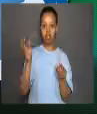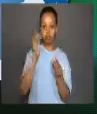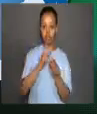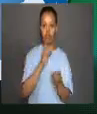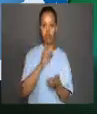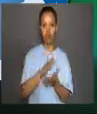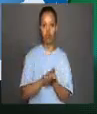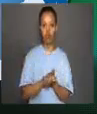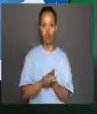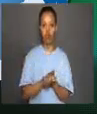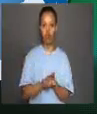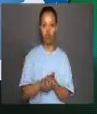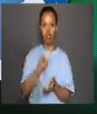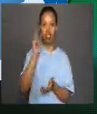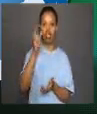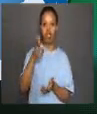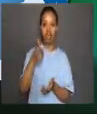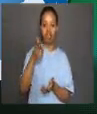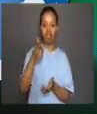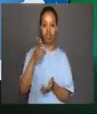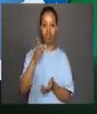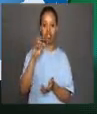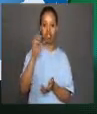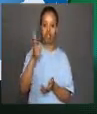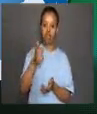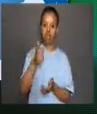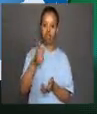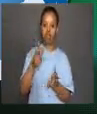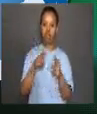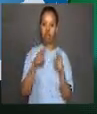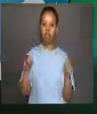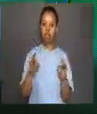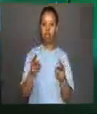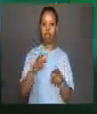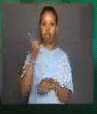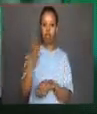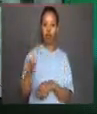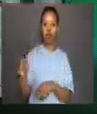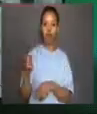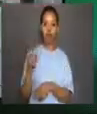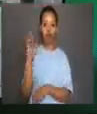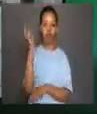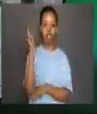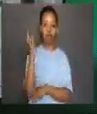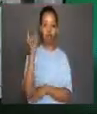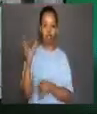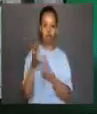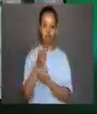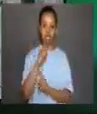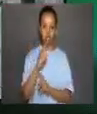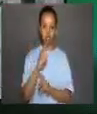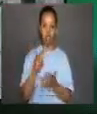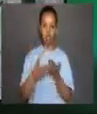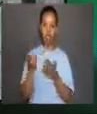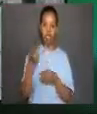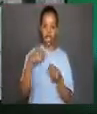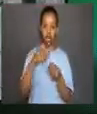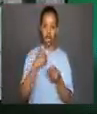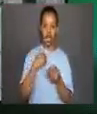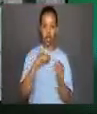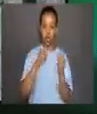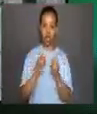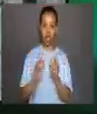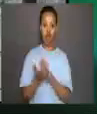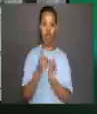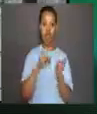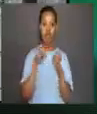Taigas are forests of dense evergreen trees. The climate in the taiga